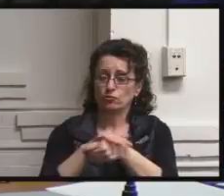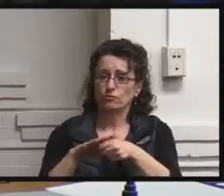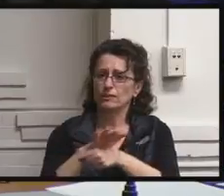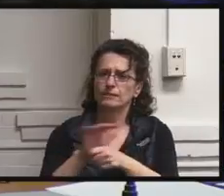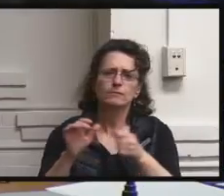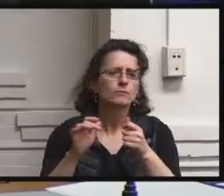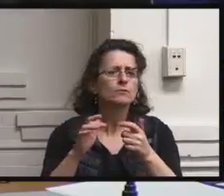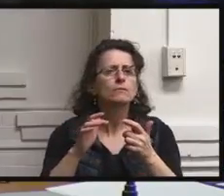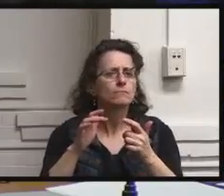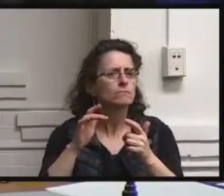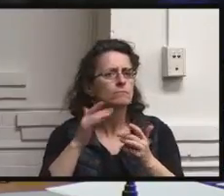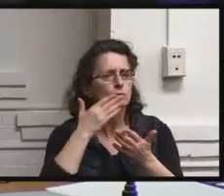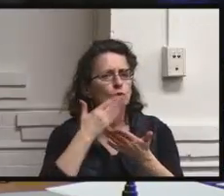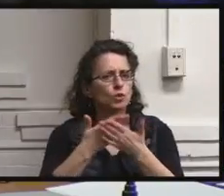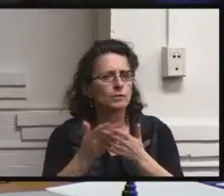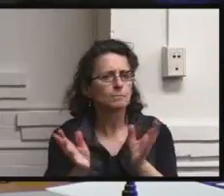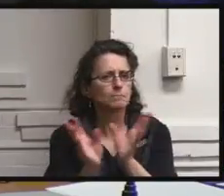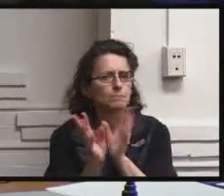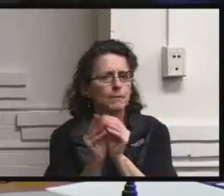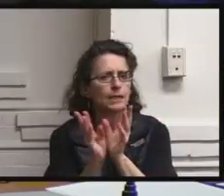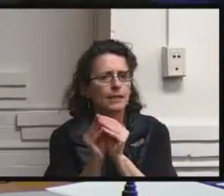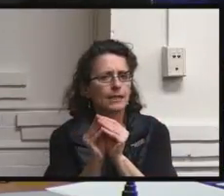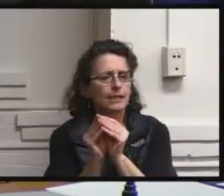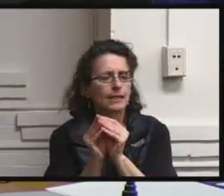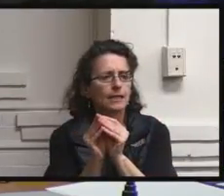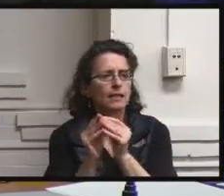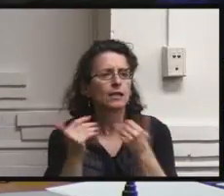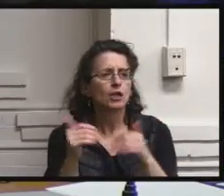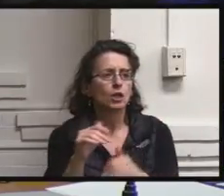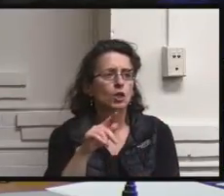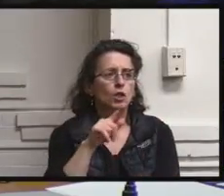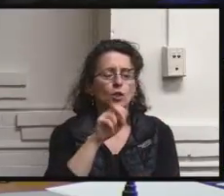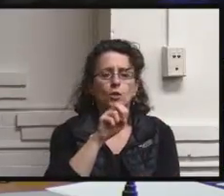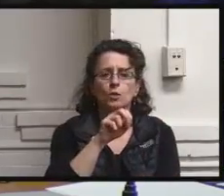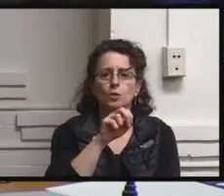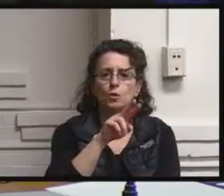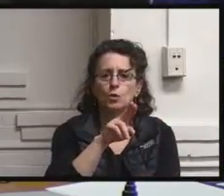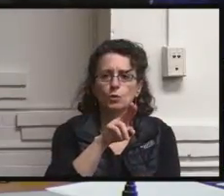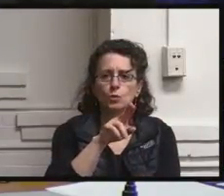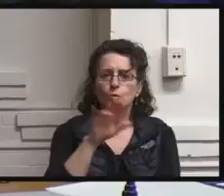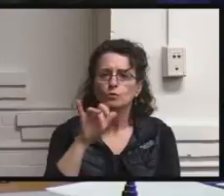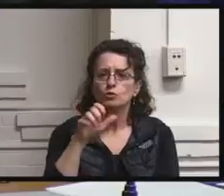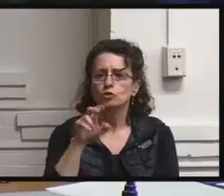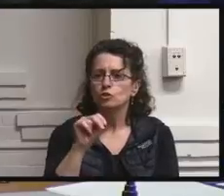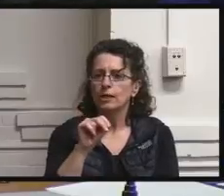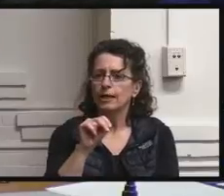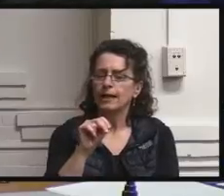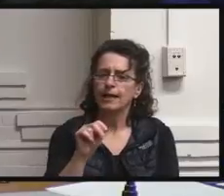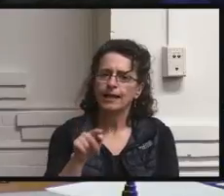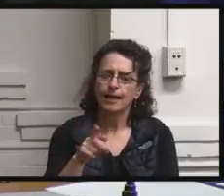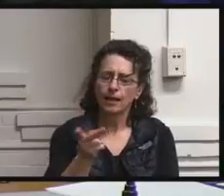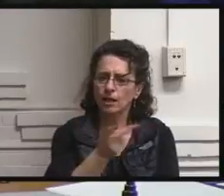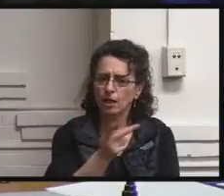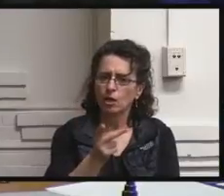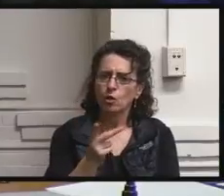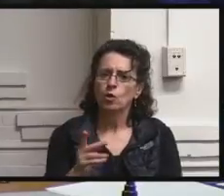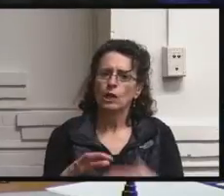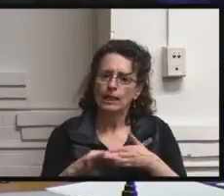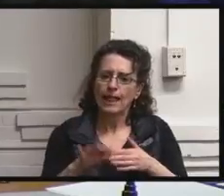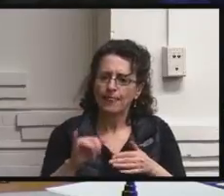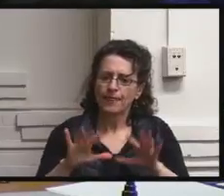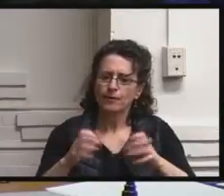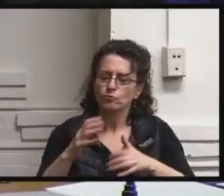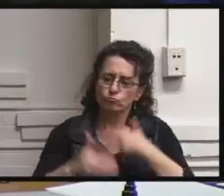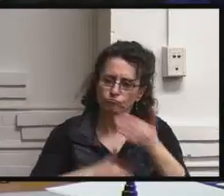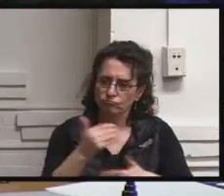thank particularly Lou and Jan, who are here tonight, for your leadership throughout this process, and again, last